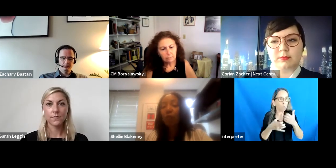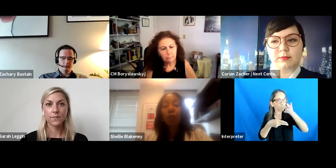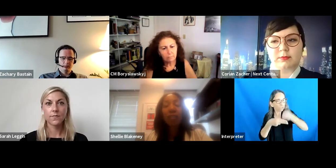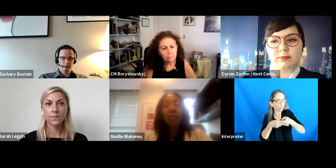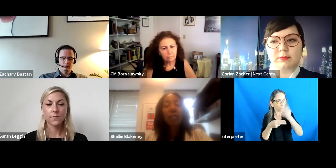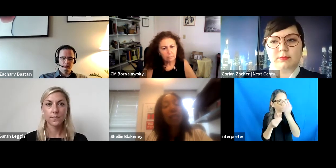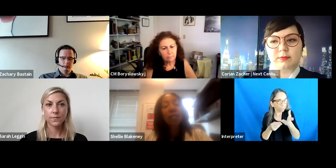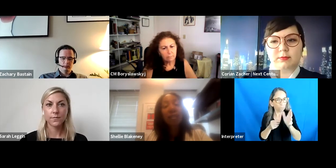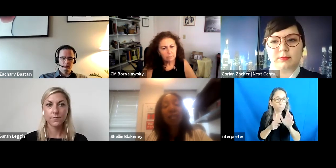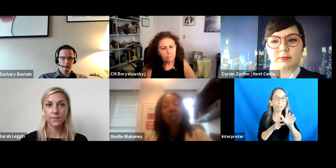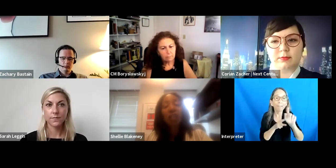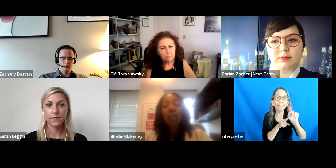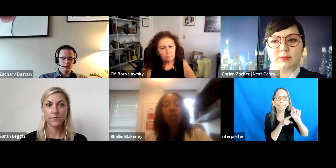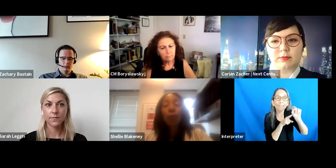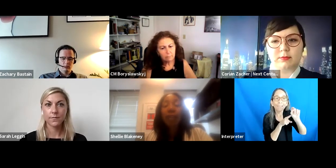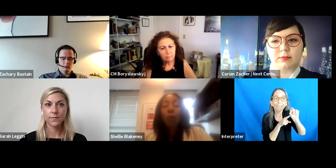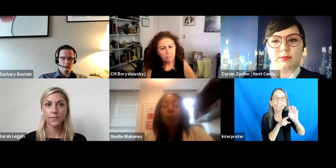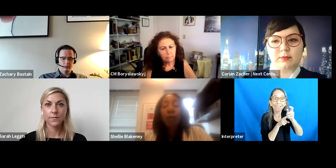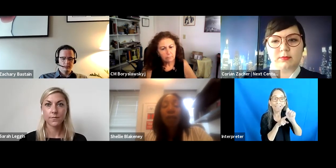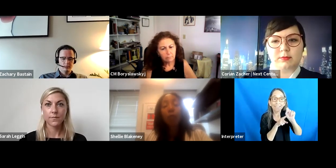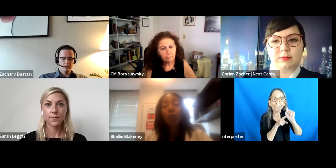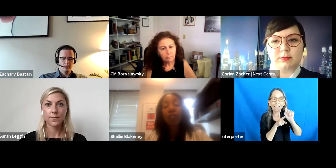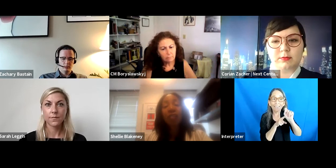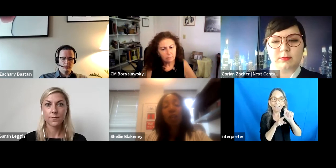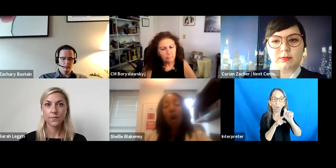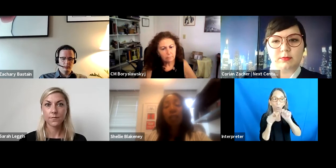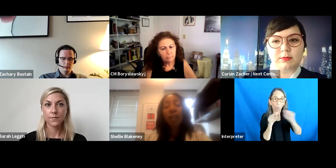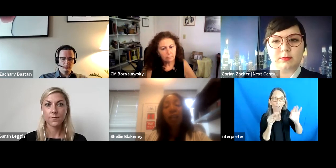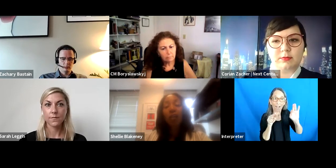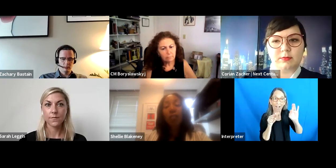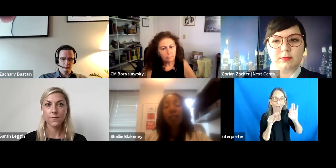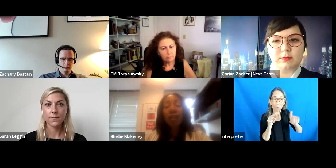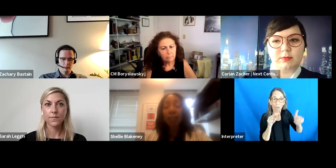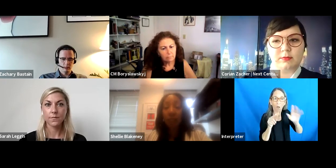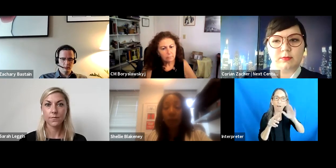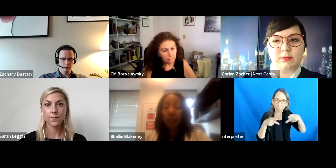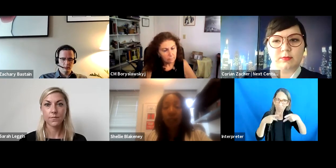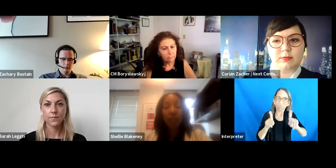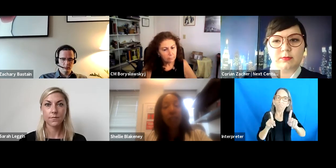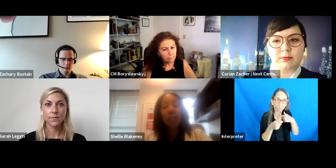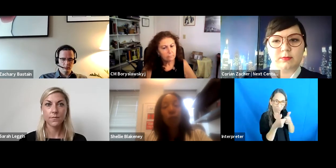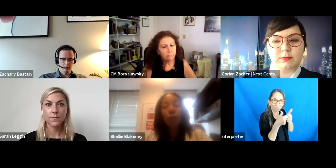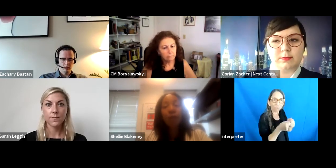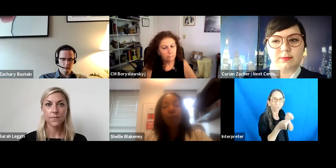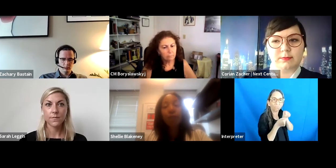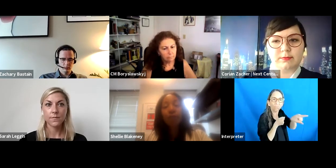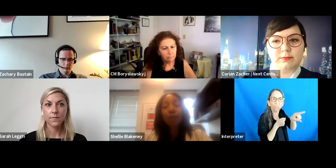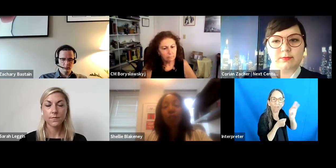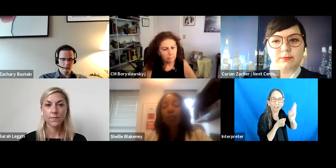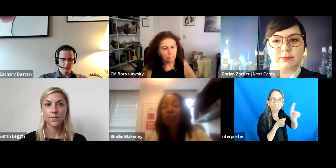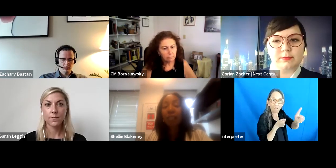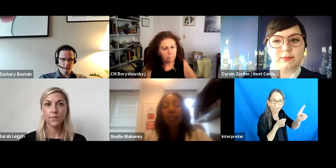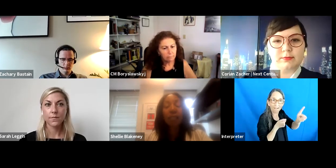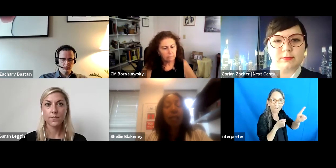of consumers to send a text message to a 911 emergency call taker that accepts text to 911.